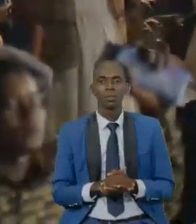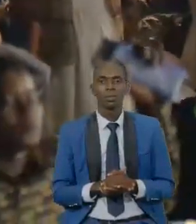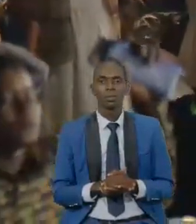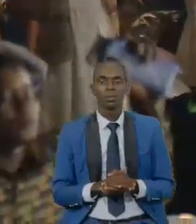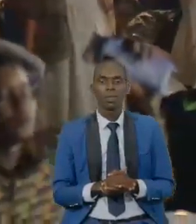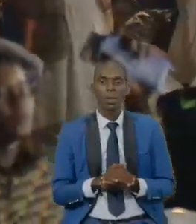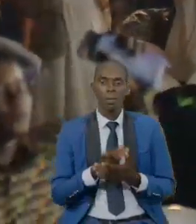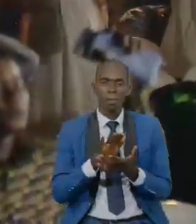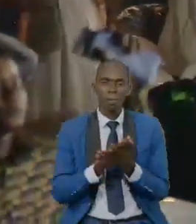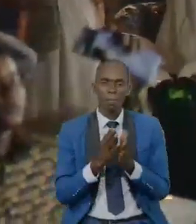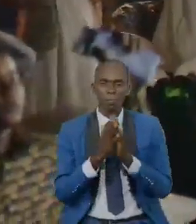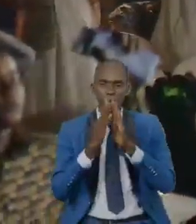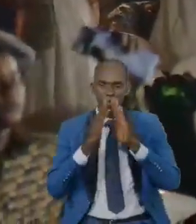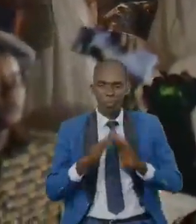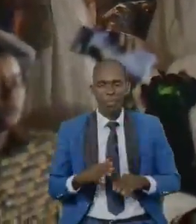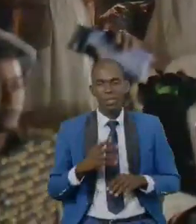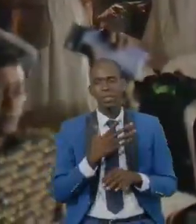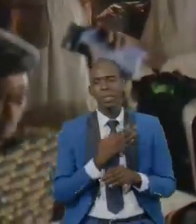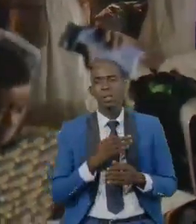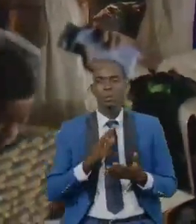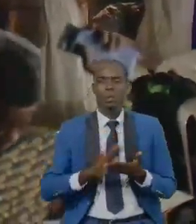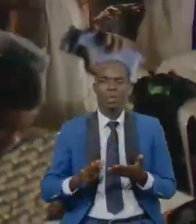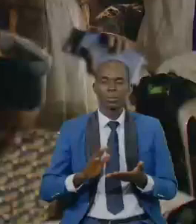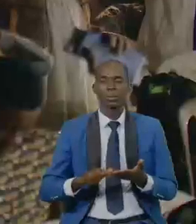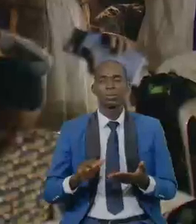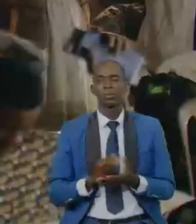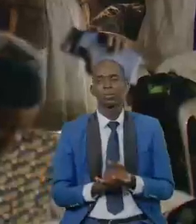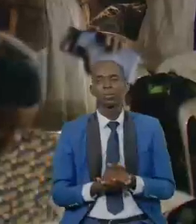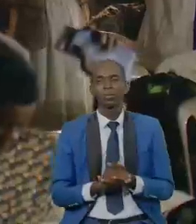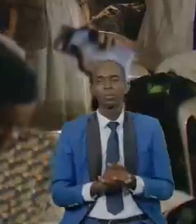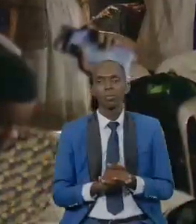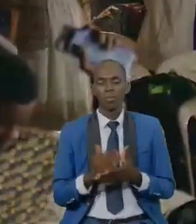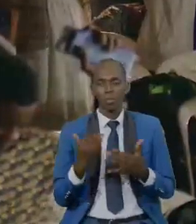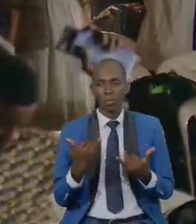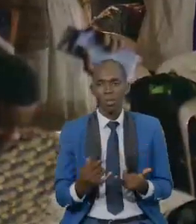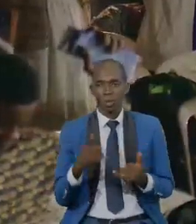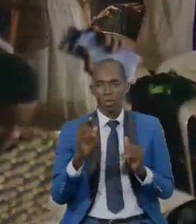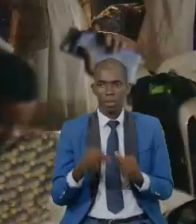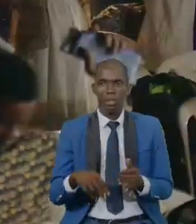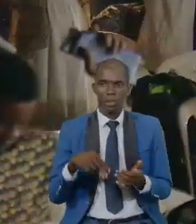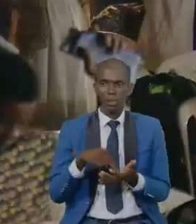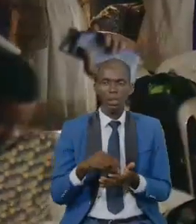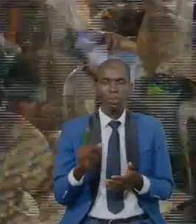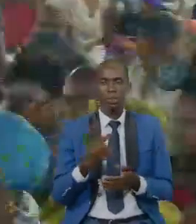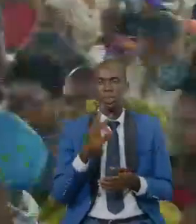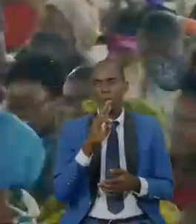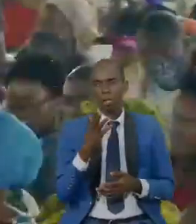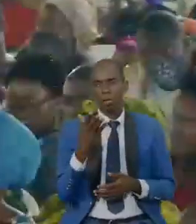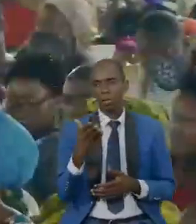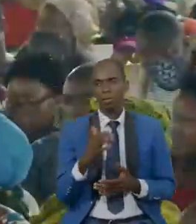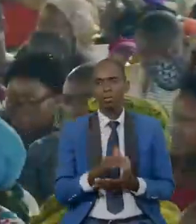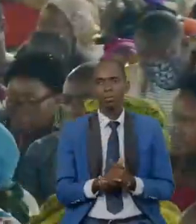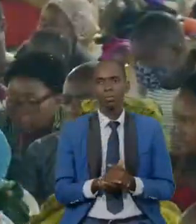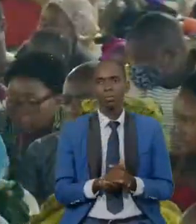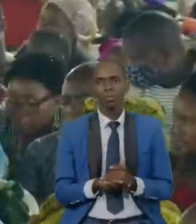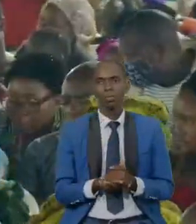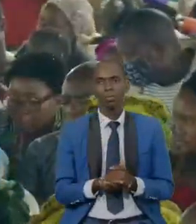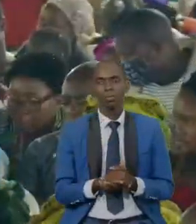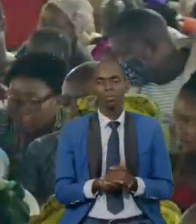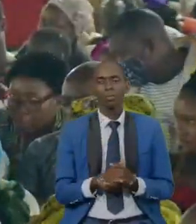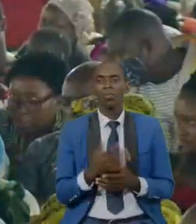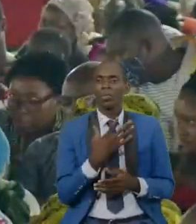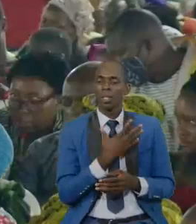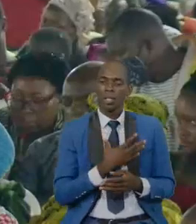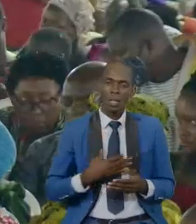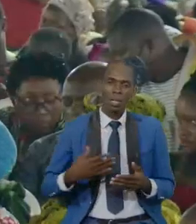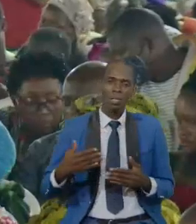Peace and pardon. Now you can rise up where you are and invite Christ, the